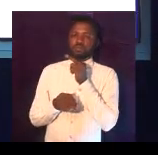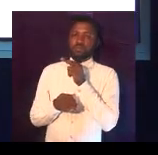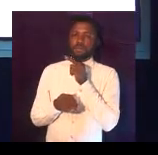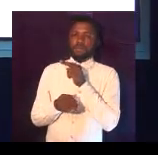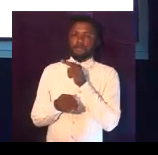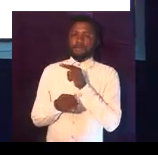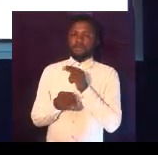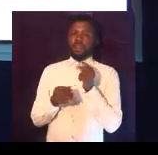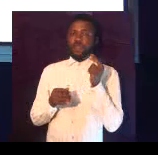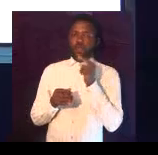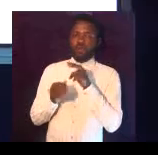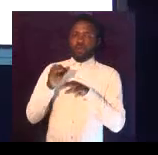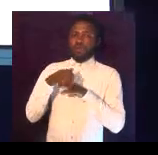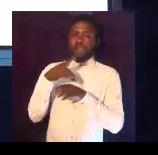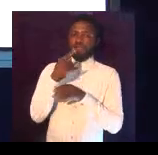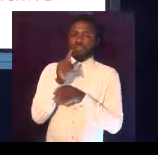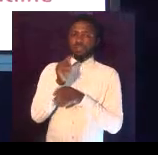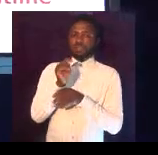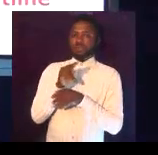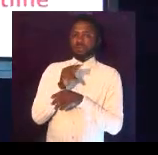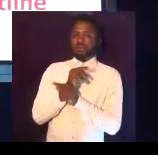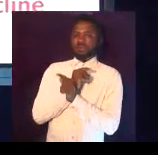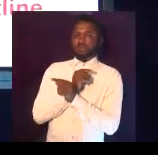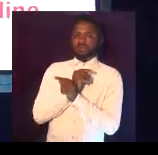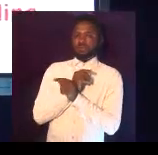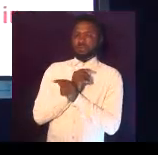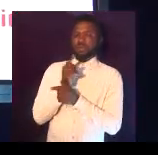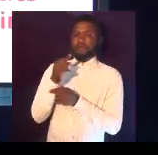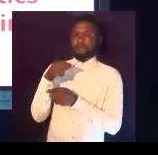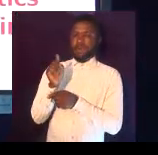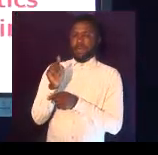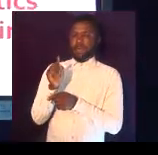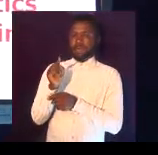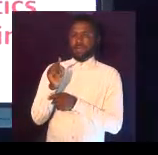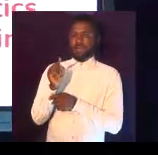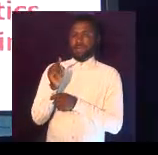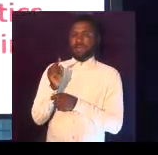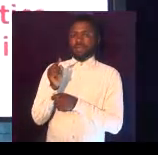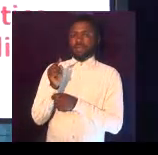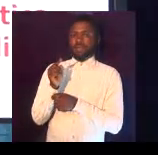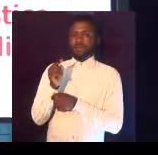board. Look at the screen. Mark.